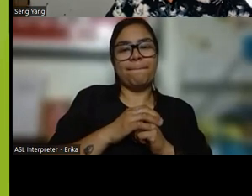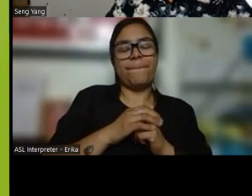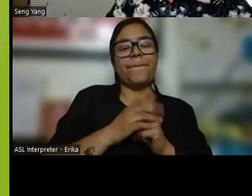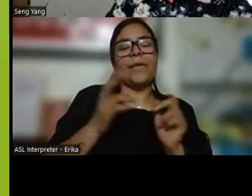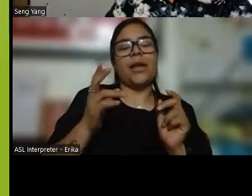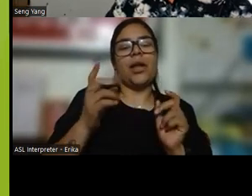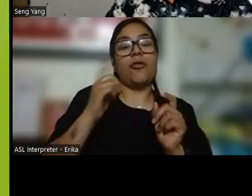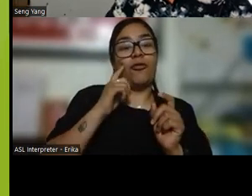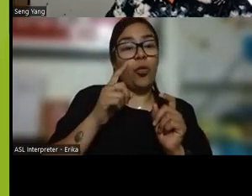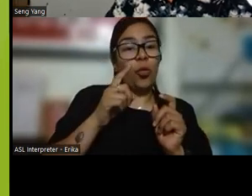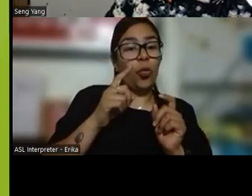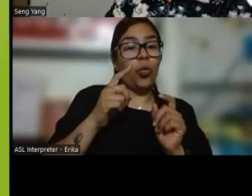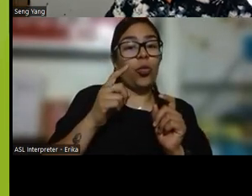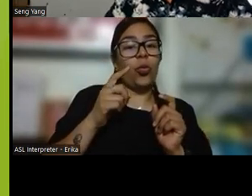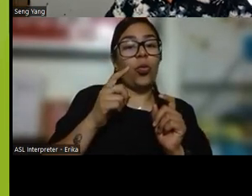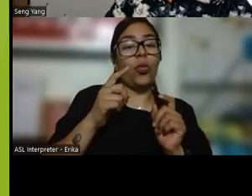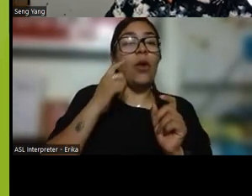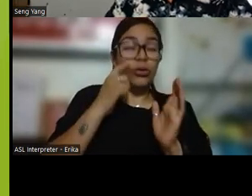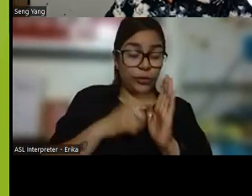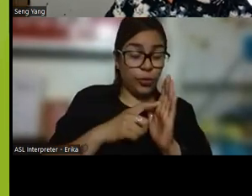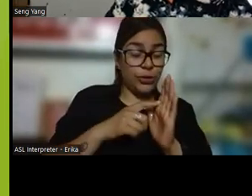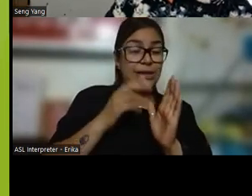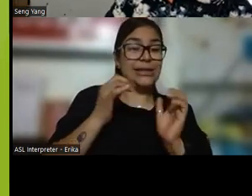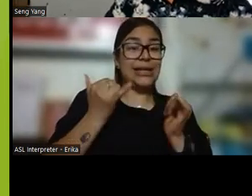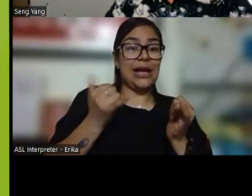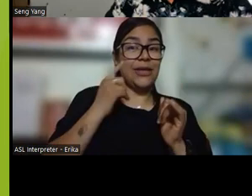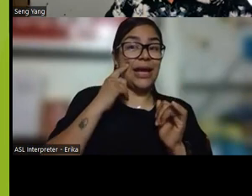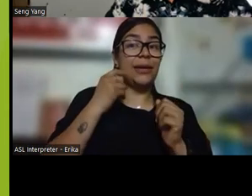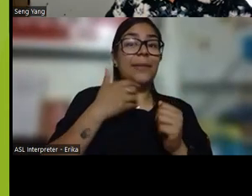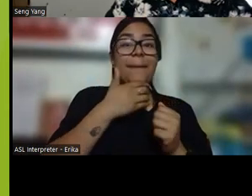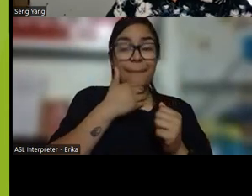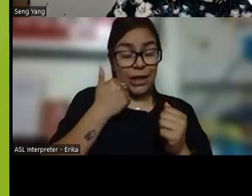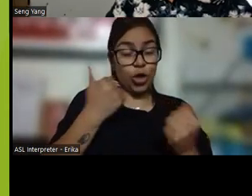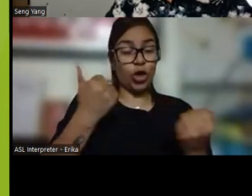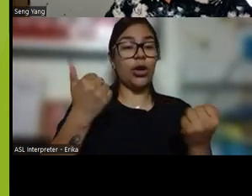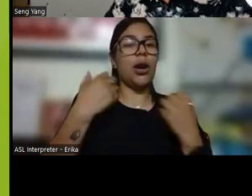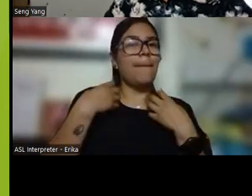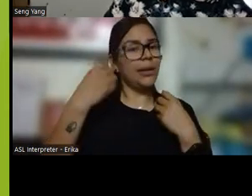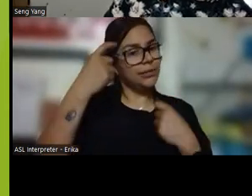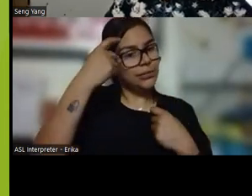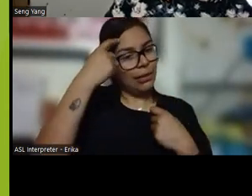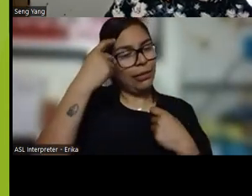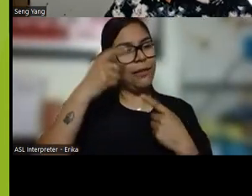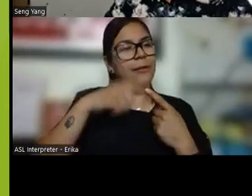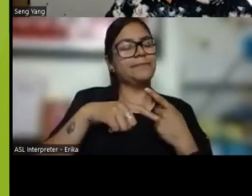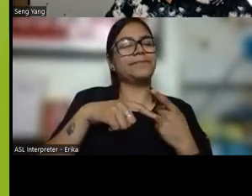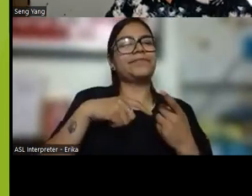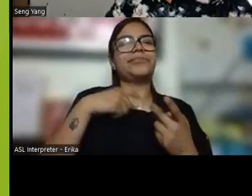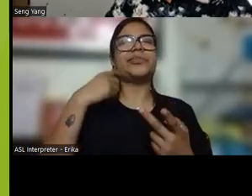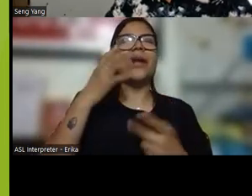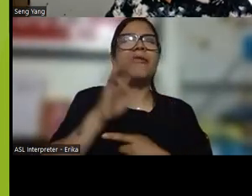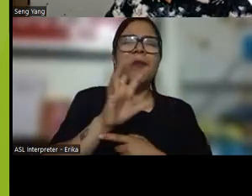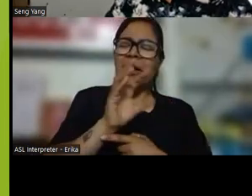health better. And also in 2019, well, we down a little bit, we only gained only